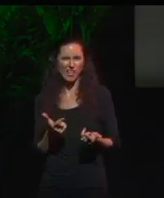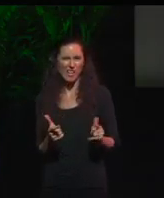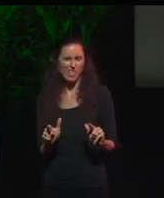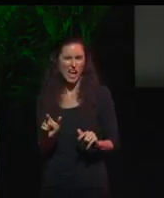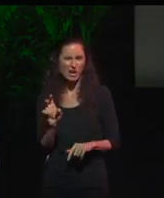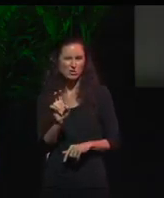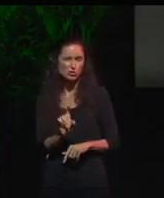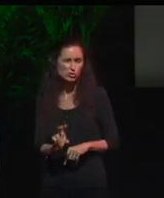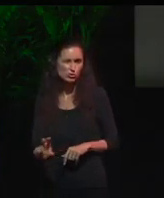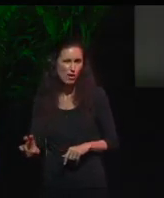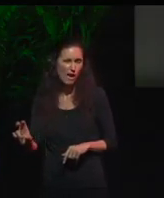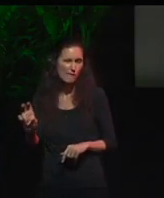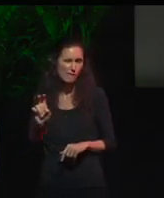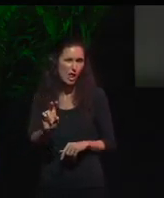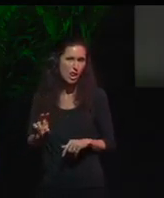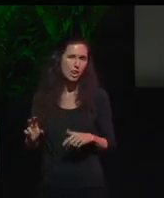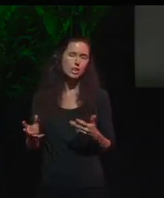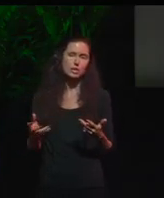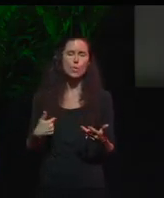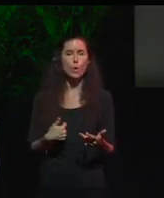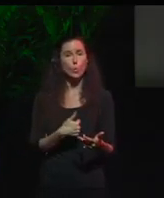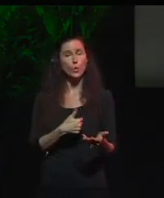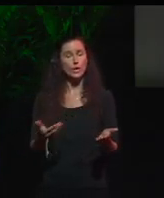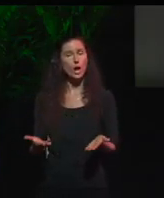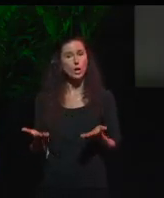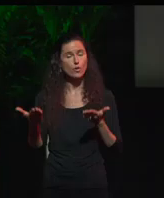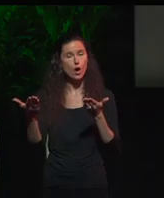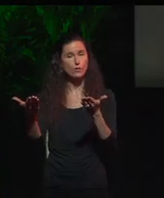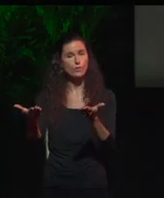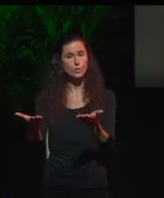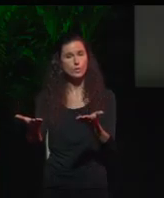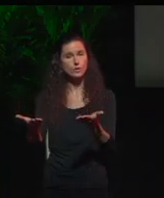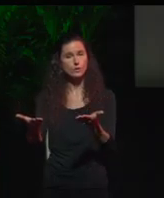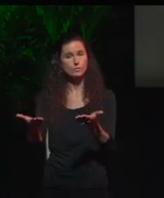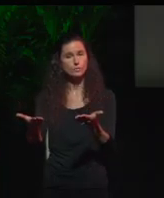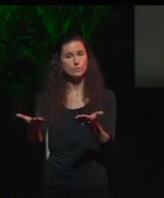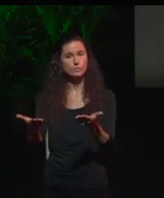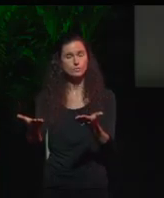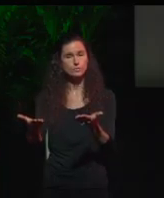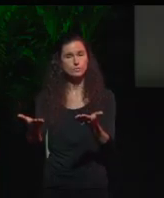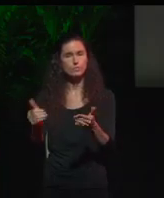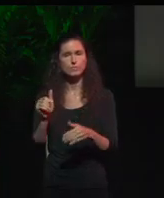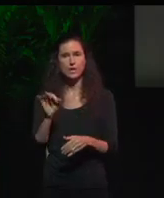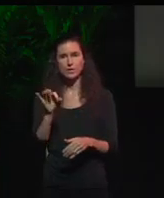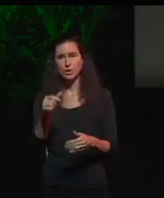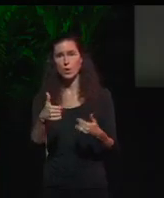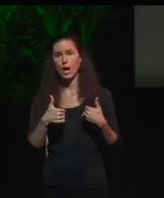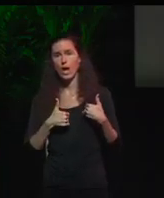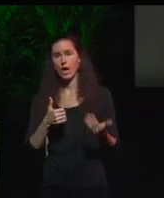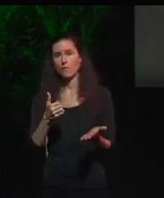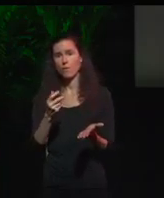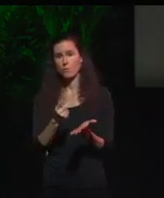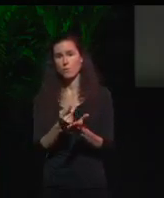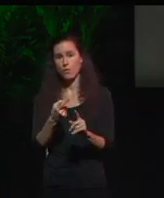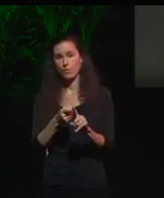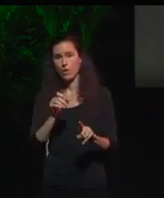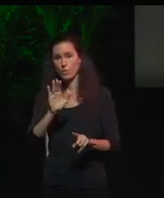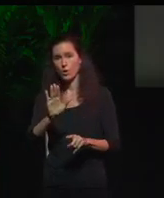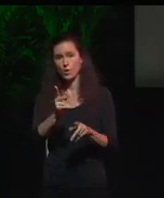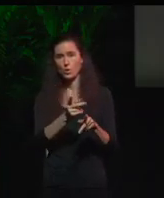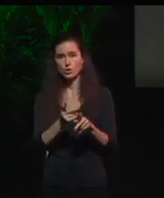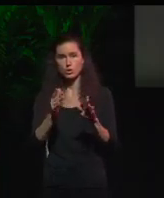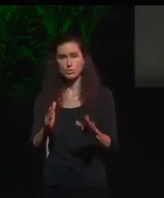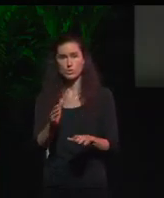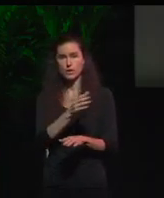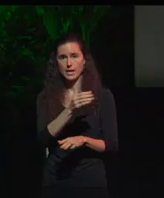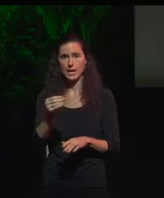travel? We are offering, as long as you have approval from your supervisor and